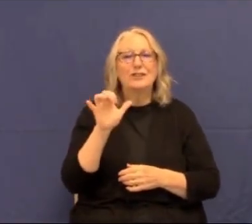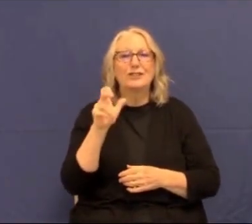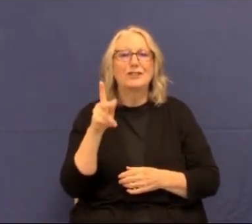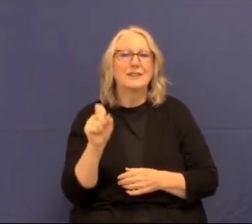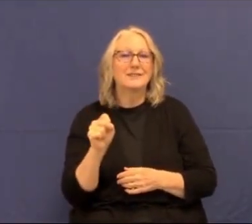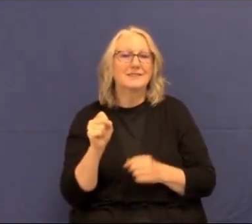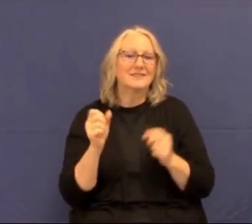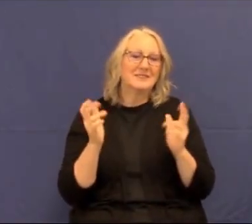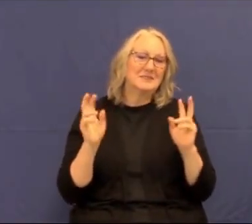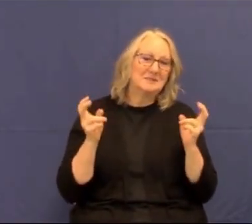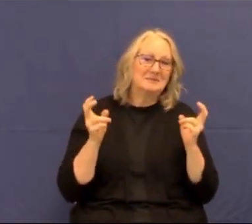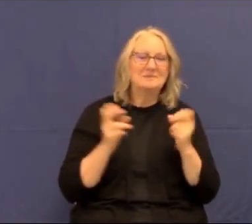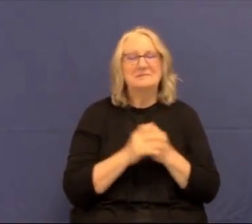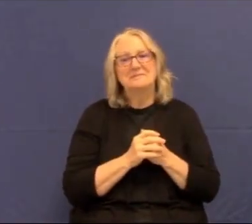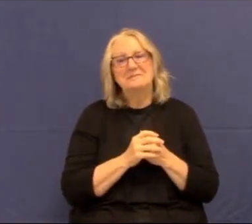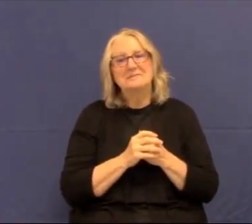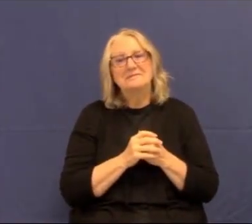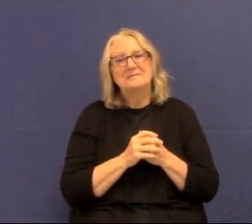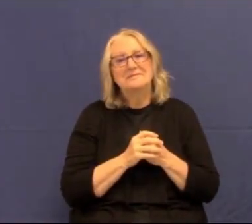like,